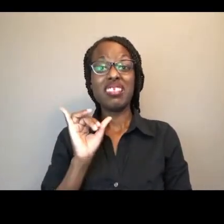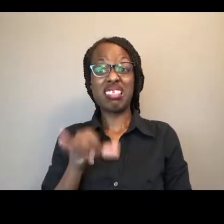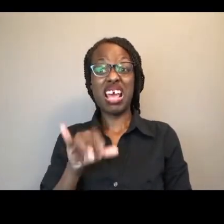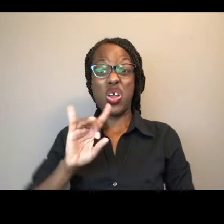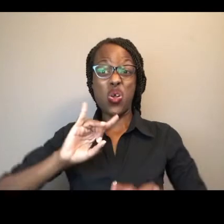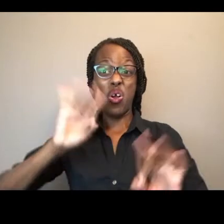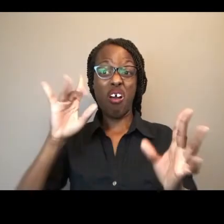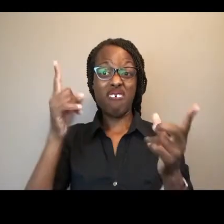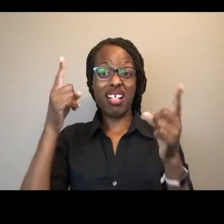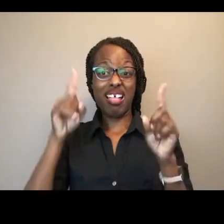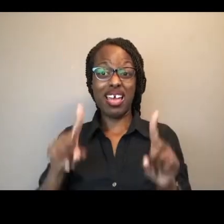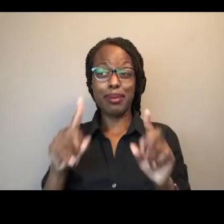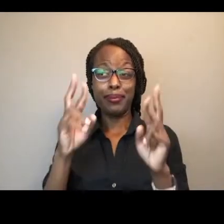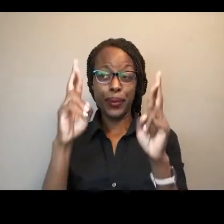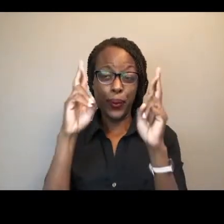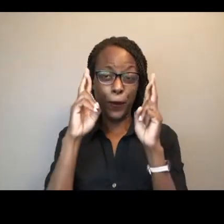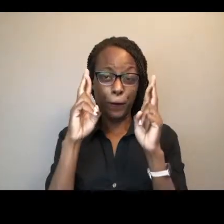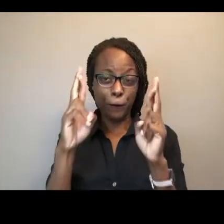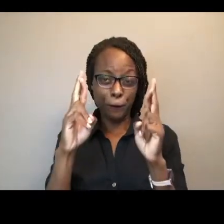that never